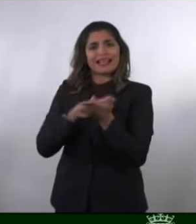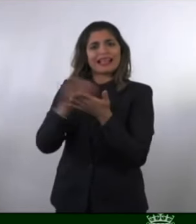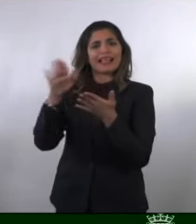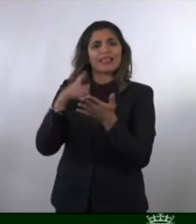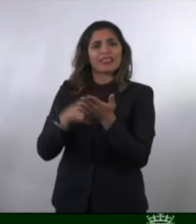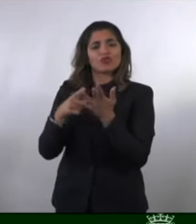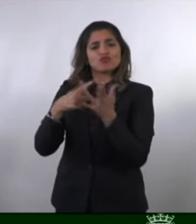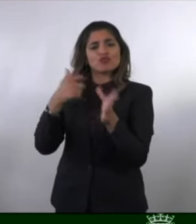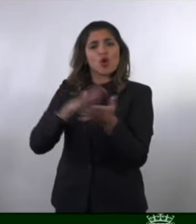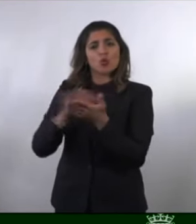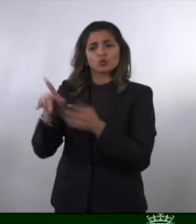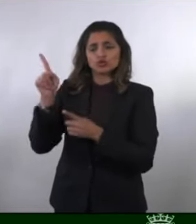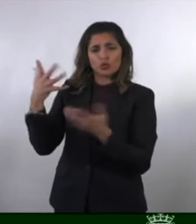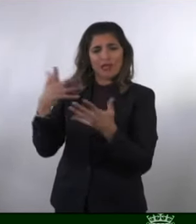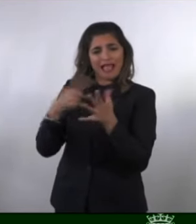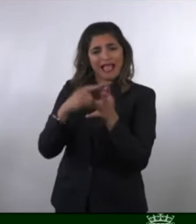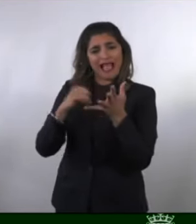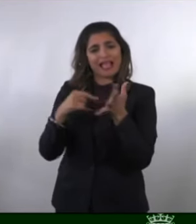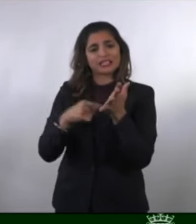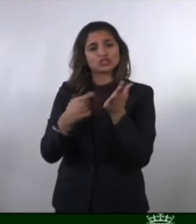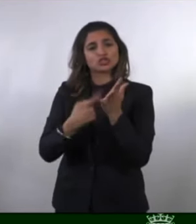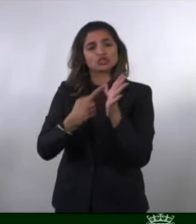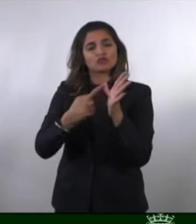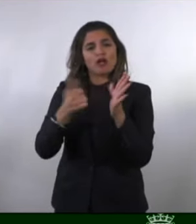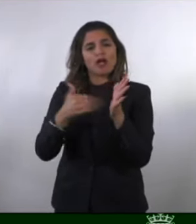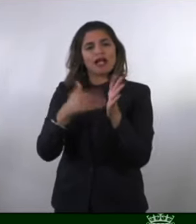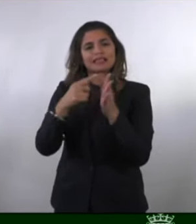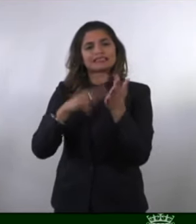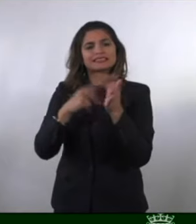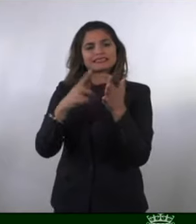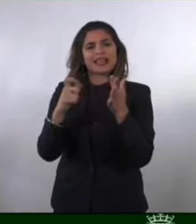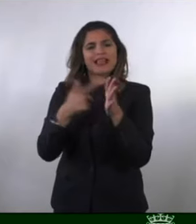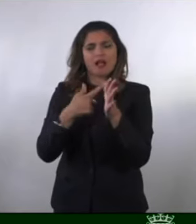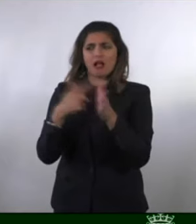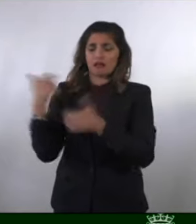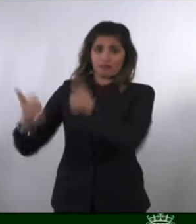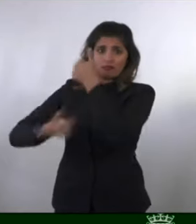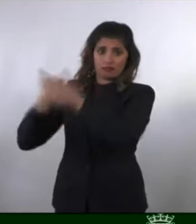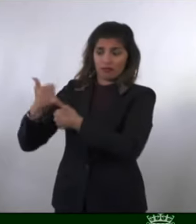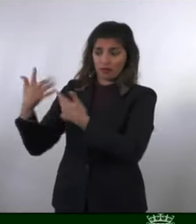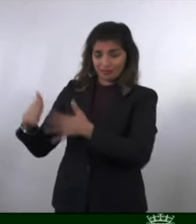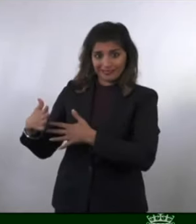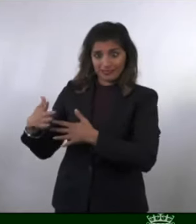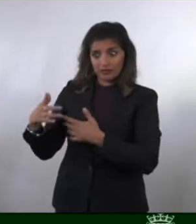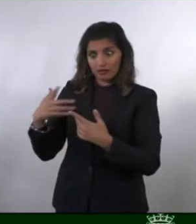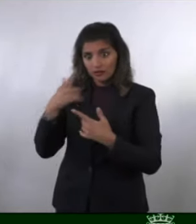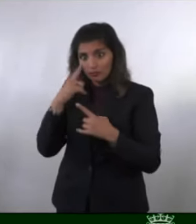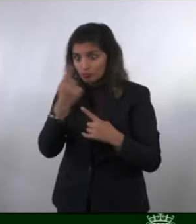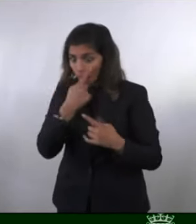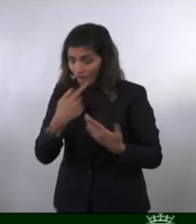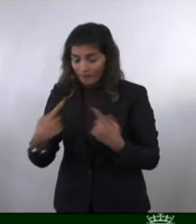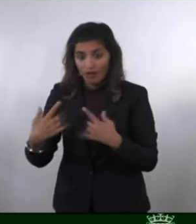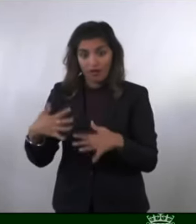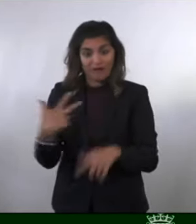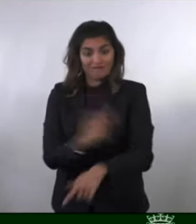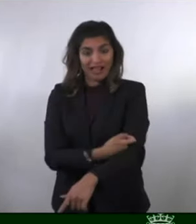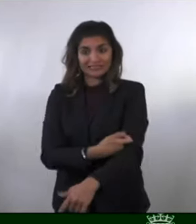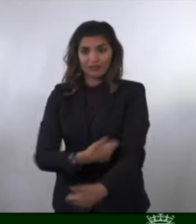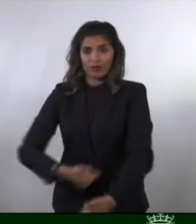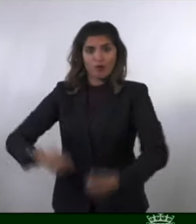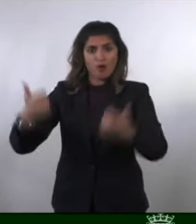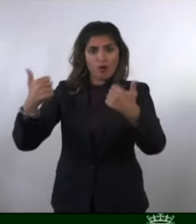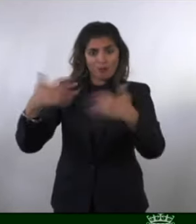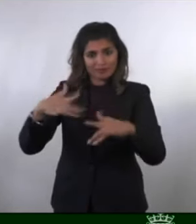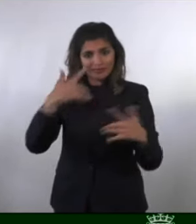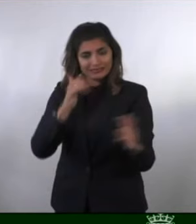compared, is actually 90% effective. And so will my right honourable friend revisit the restrictions he's proposing today if